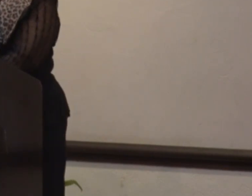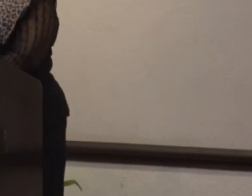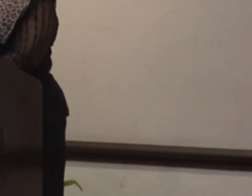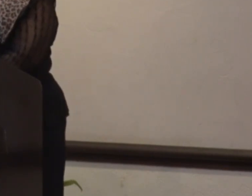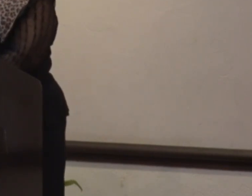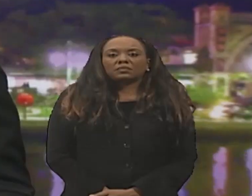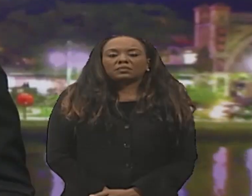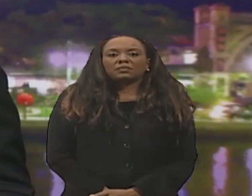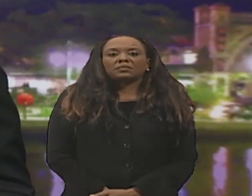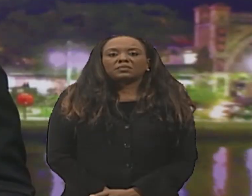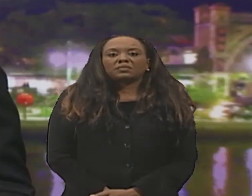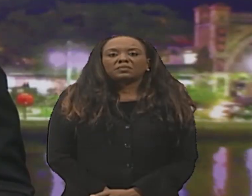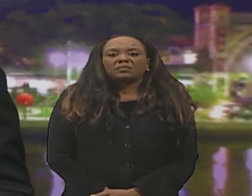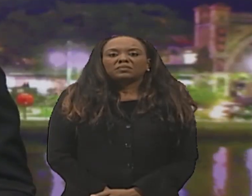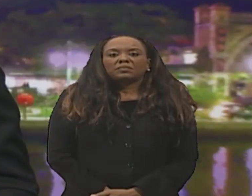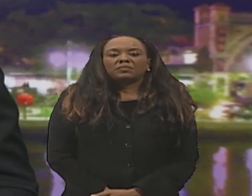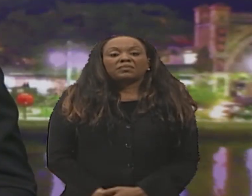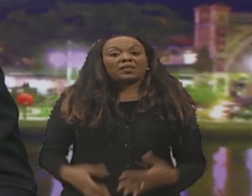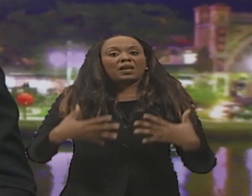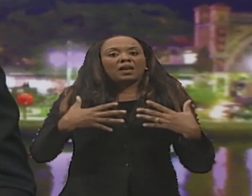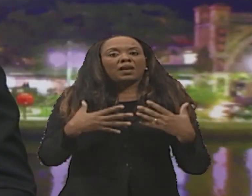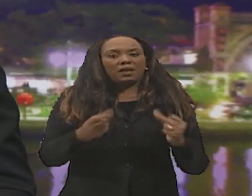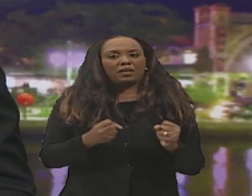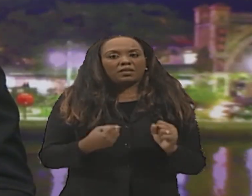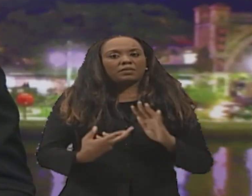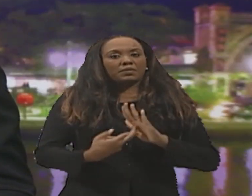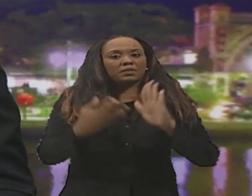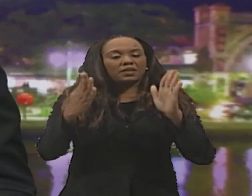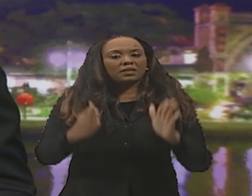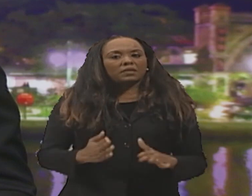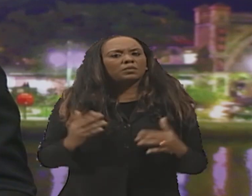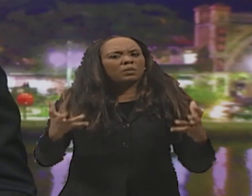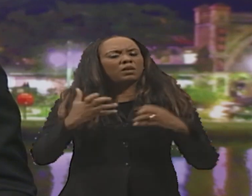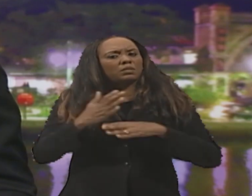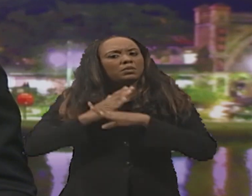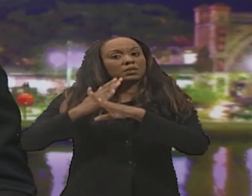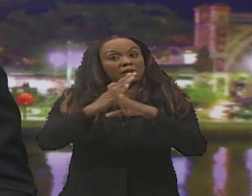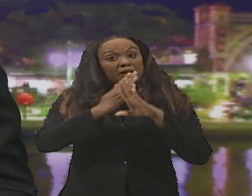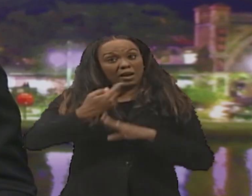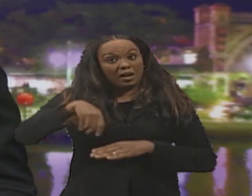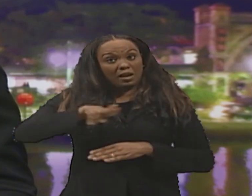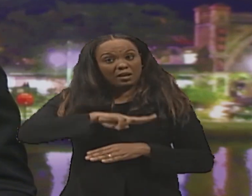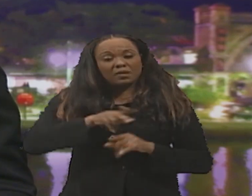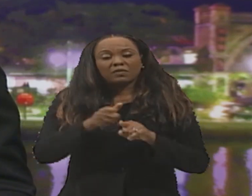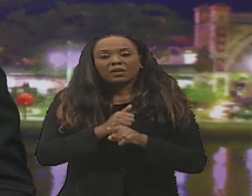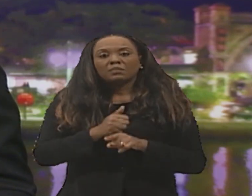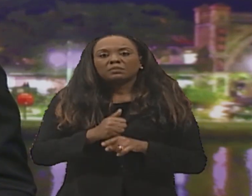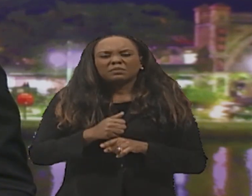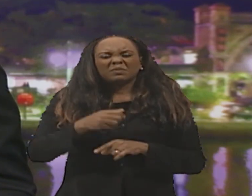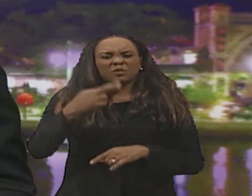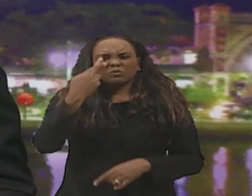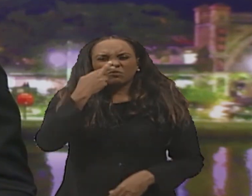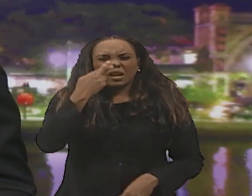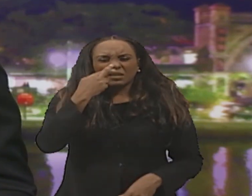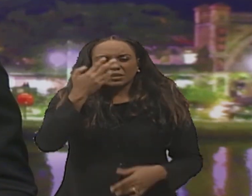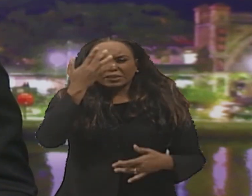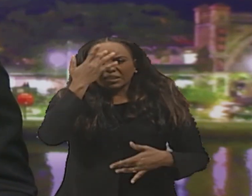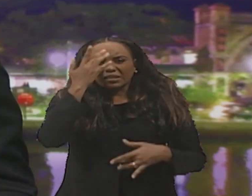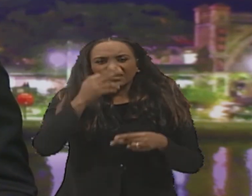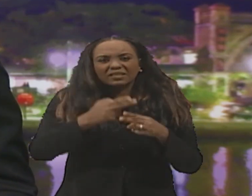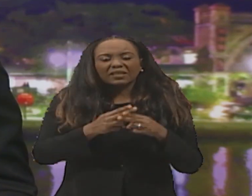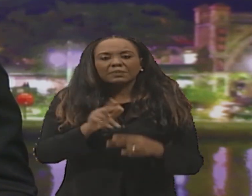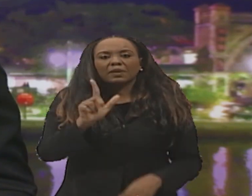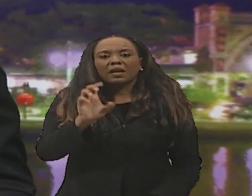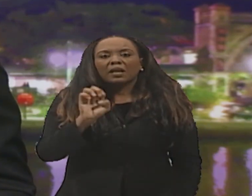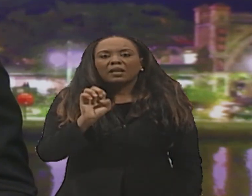persons. In other news now, as health officials move to protect Barbados against leptospirosis, they're reminding Barbadians